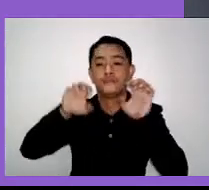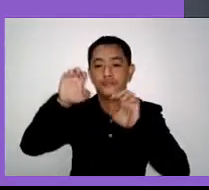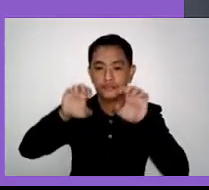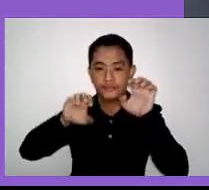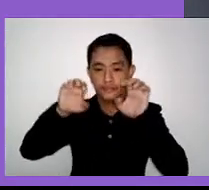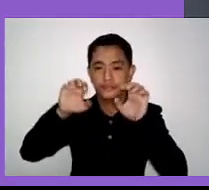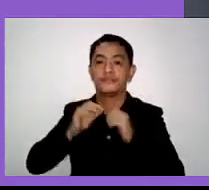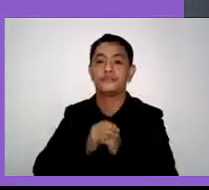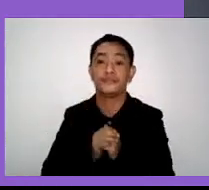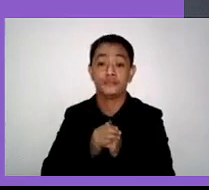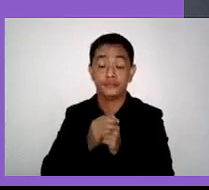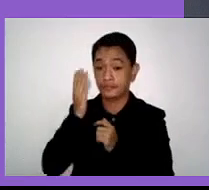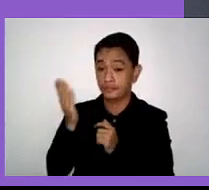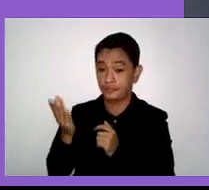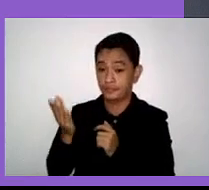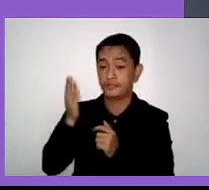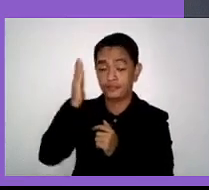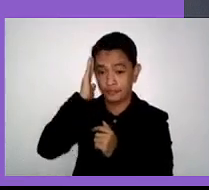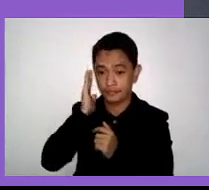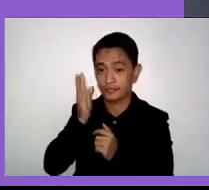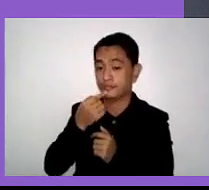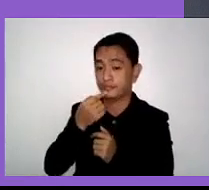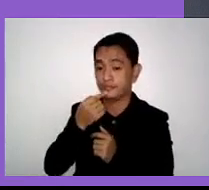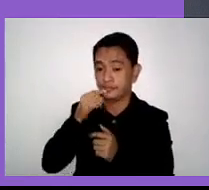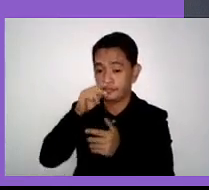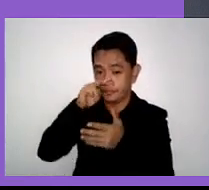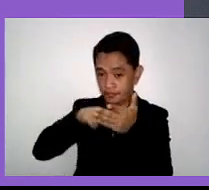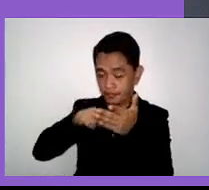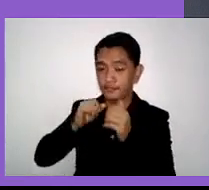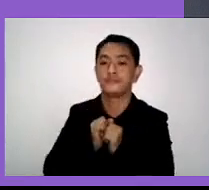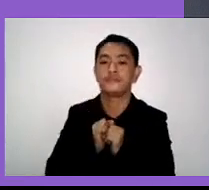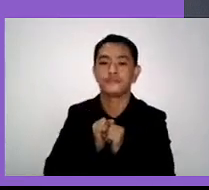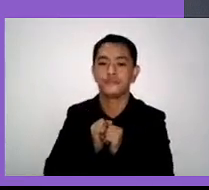words in this list.